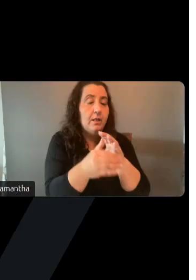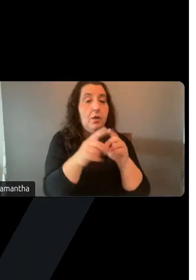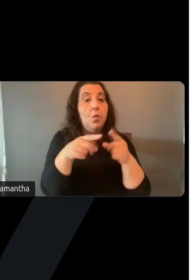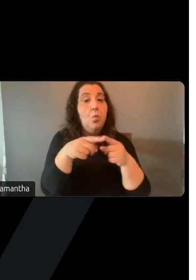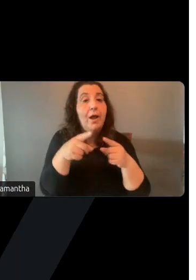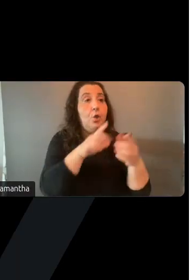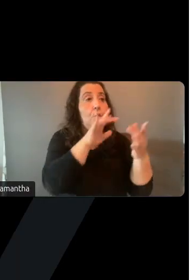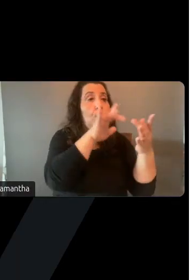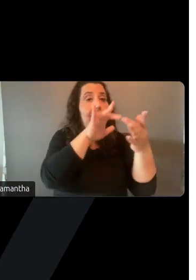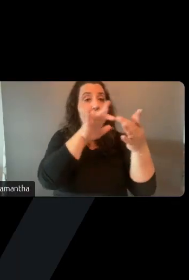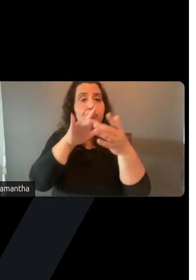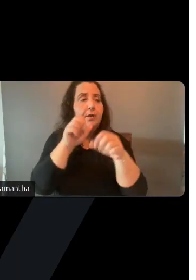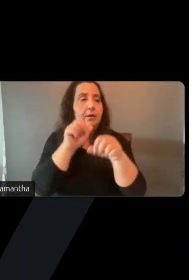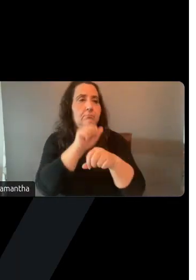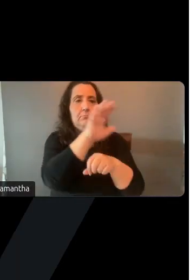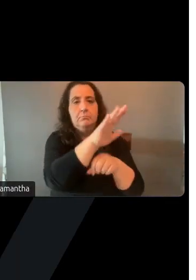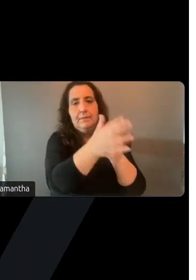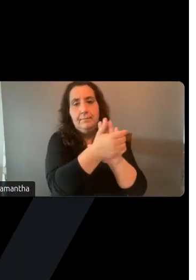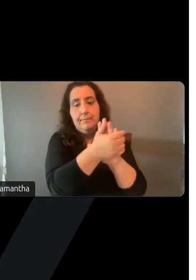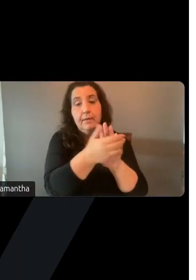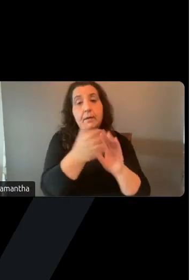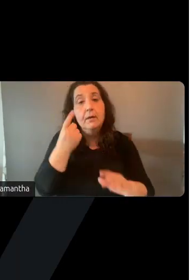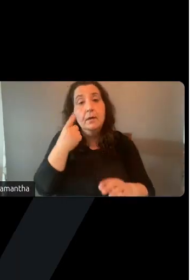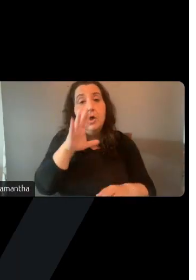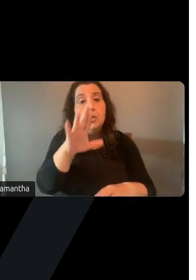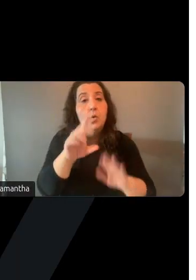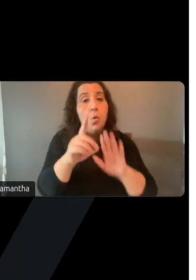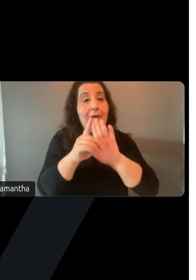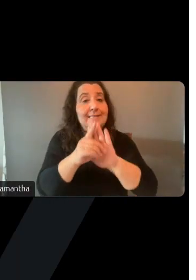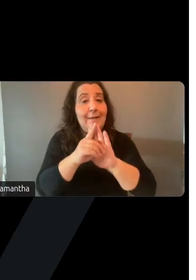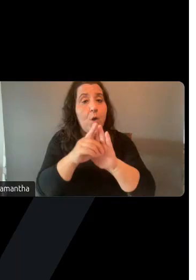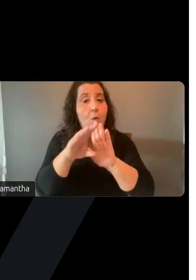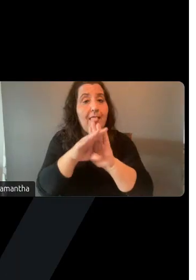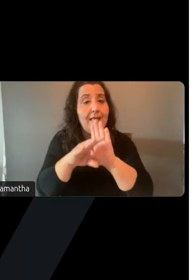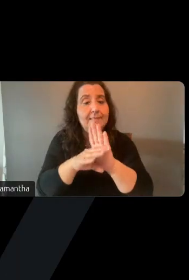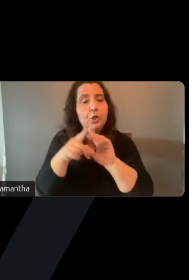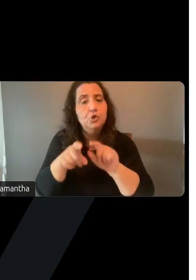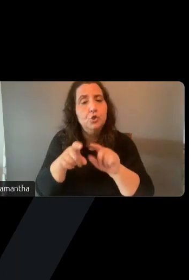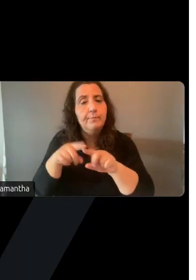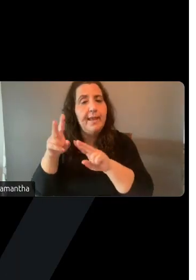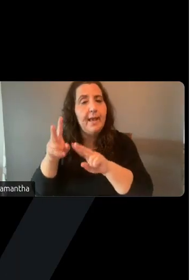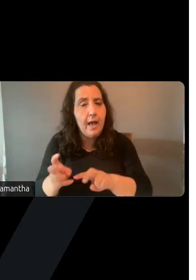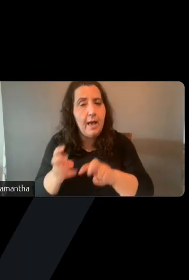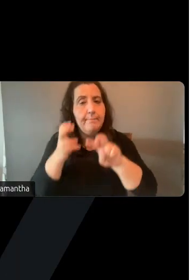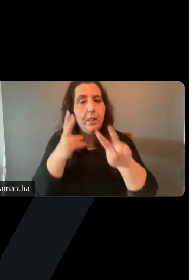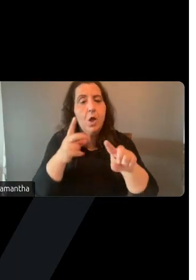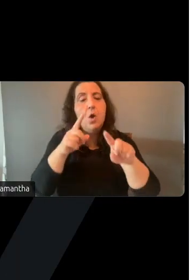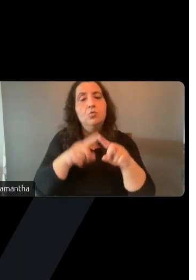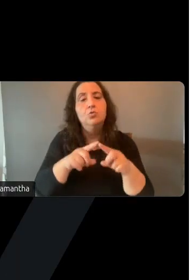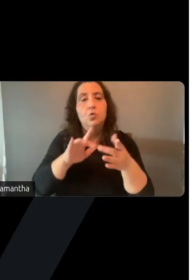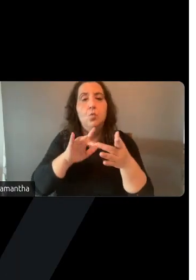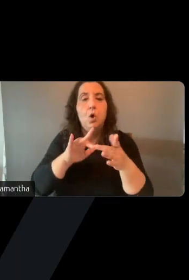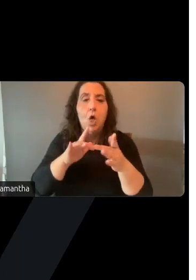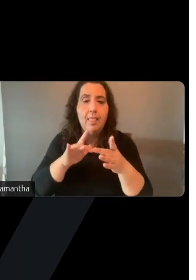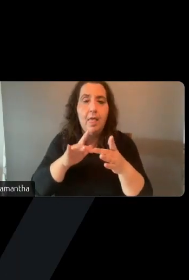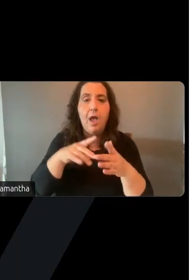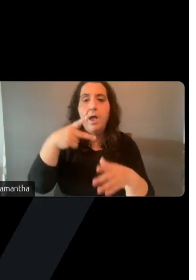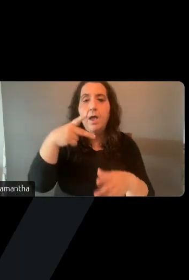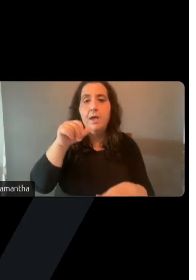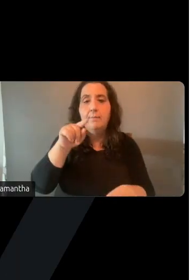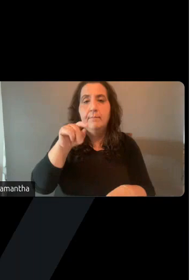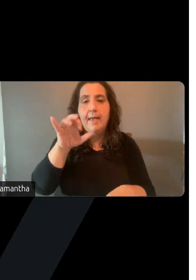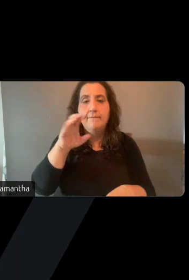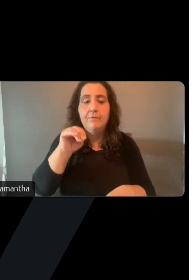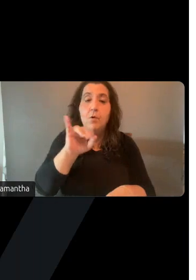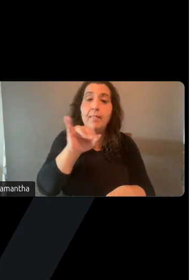outreach. Please note that your demo lesson should be uploaded to an online platform like Google or